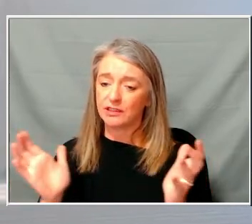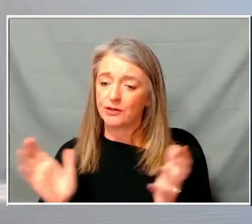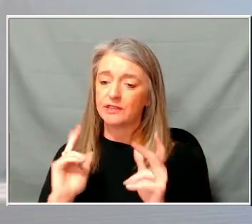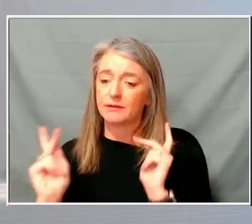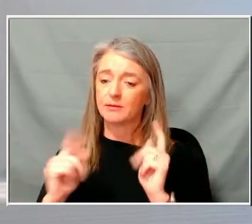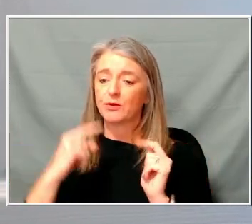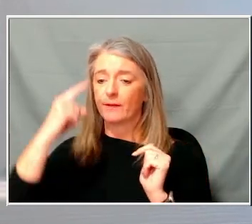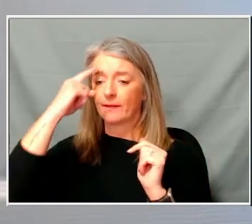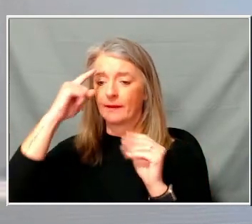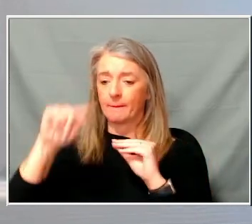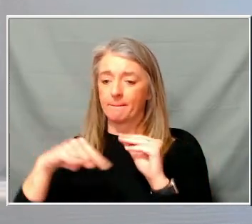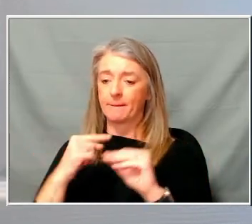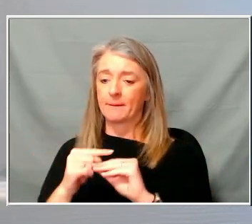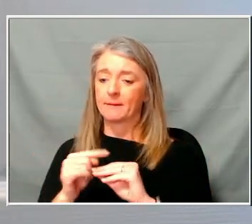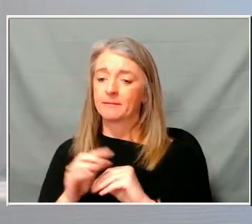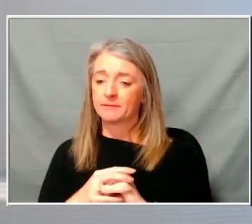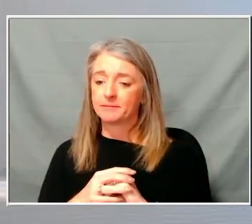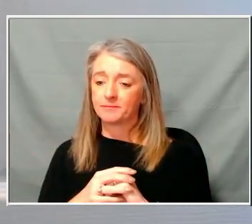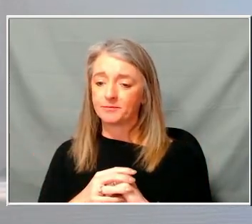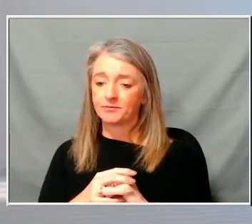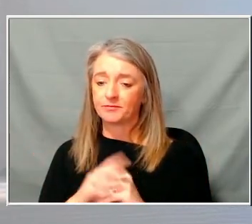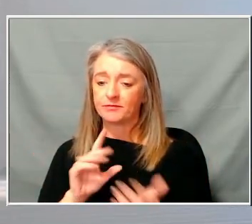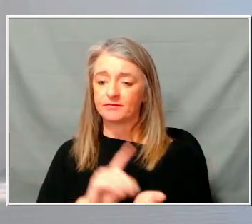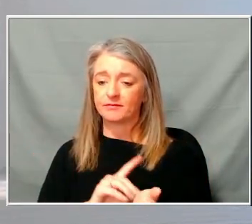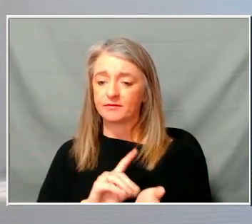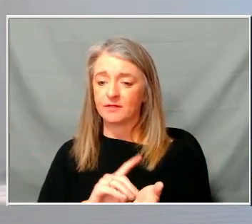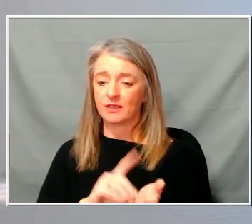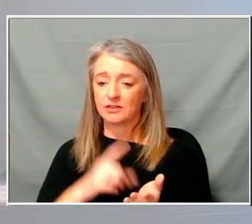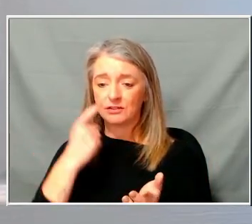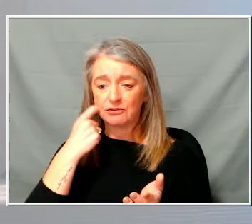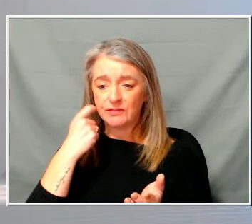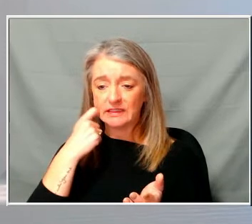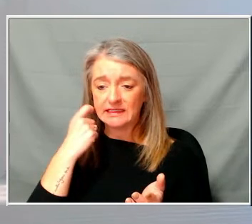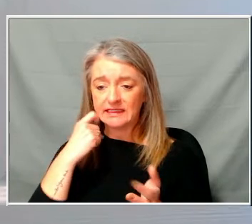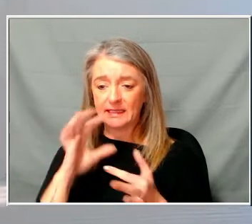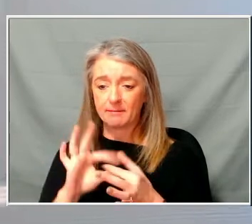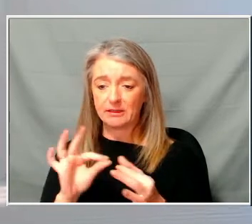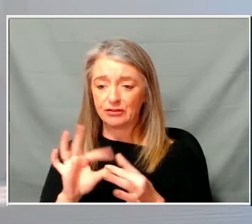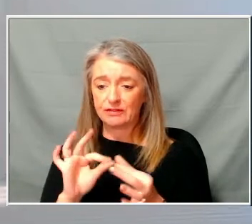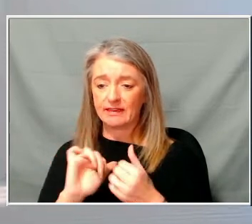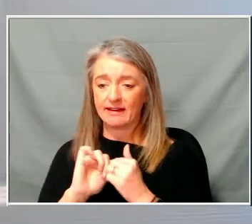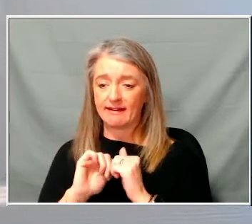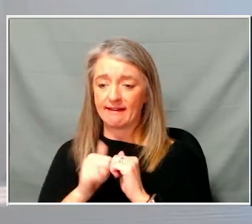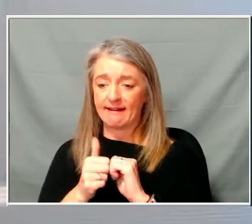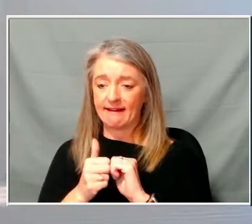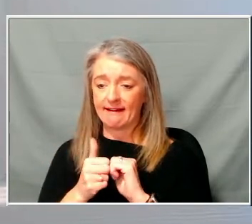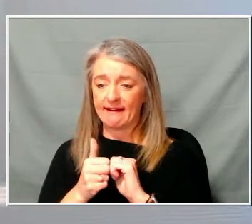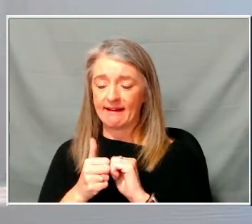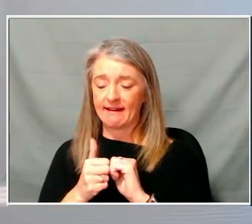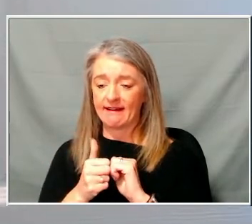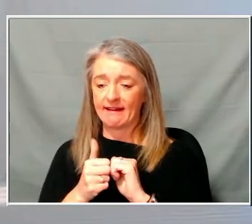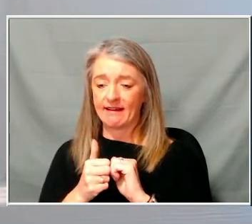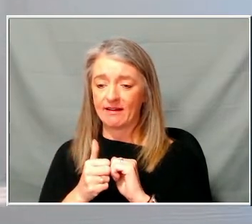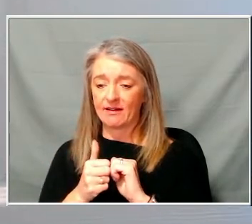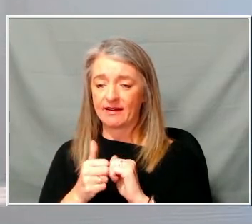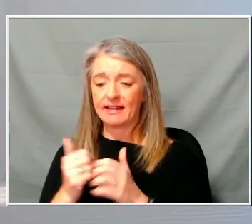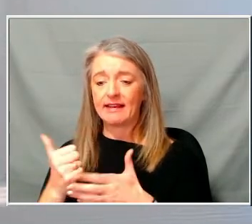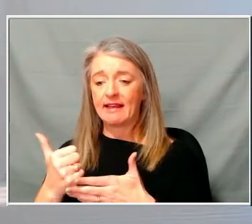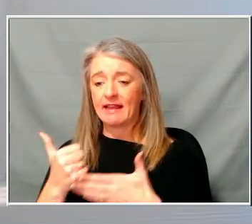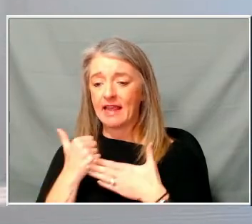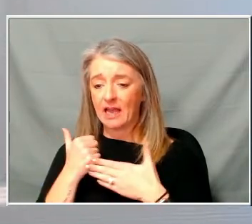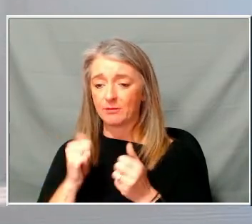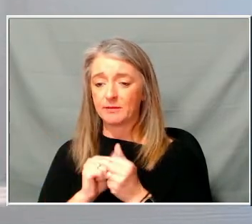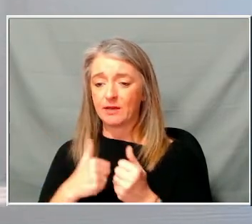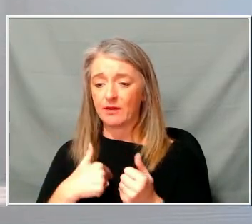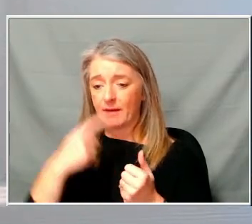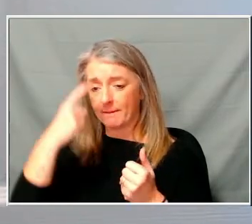to consider, and the things that Dr. Nawalnik was just stating about how it helps me with my